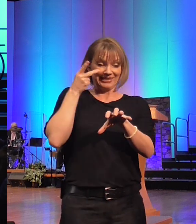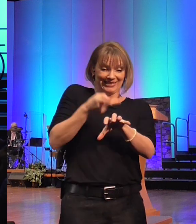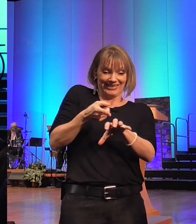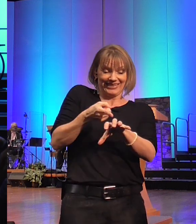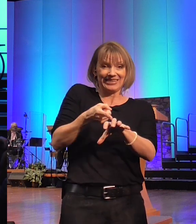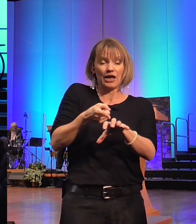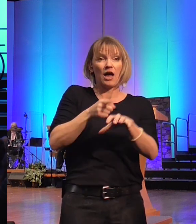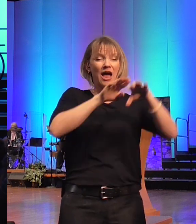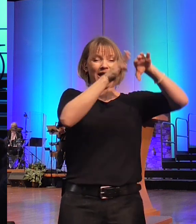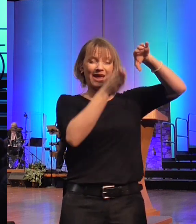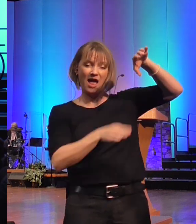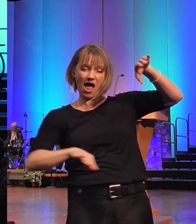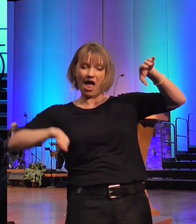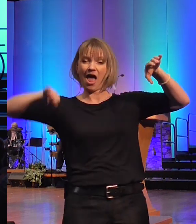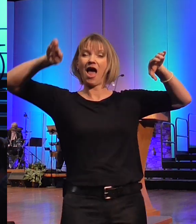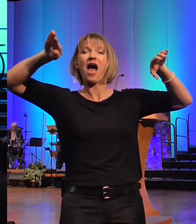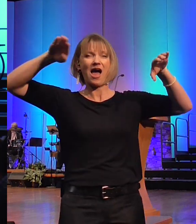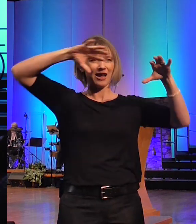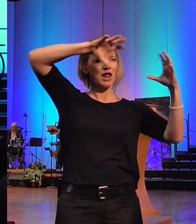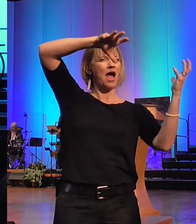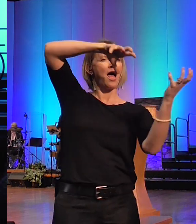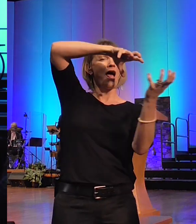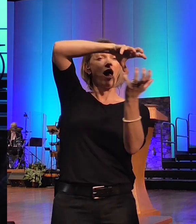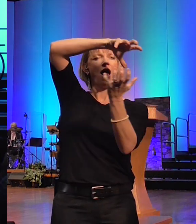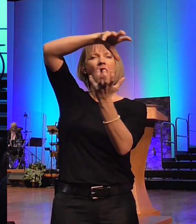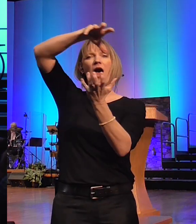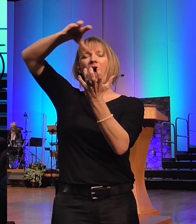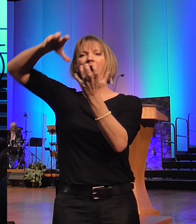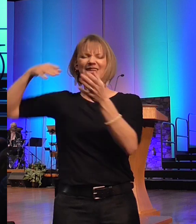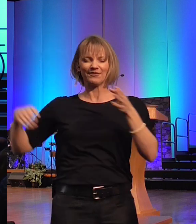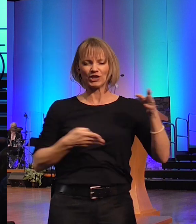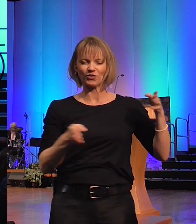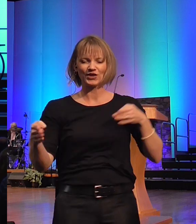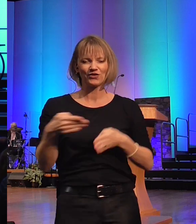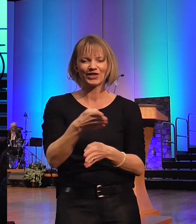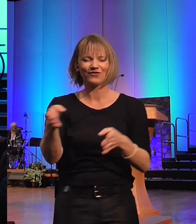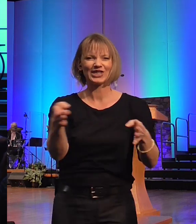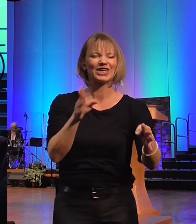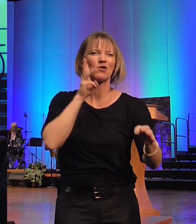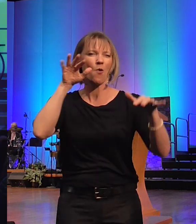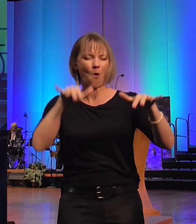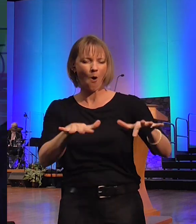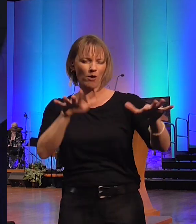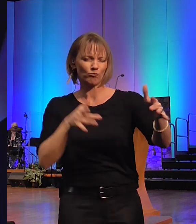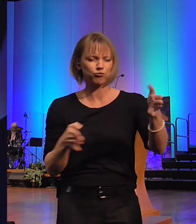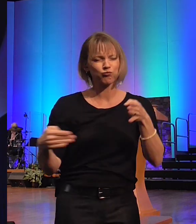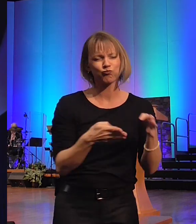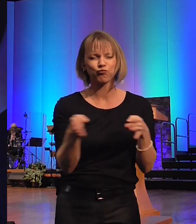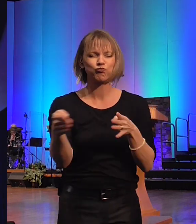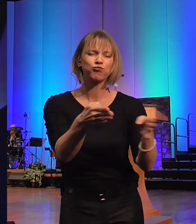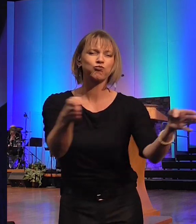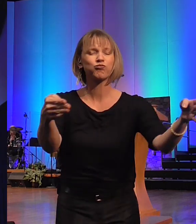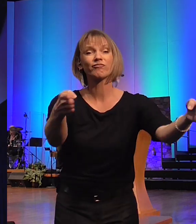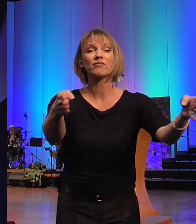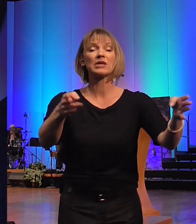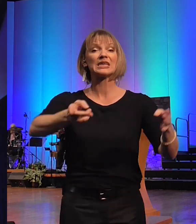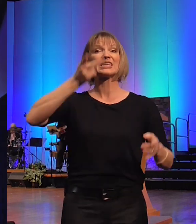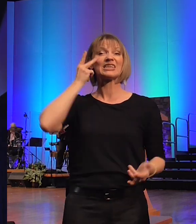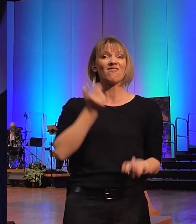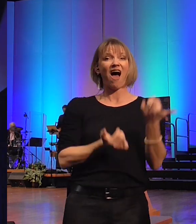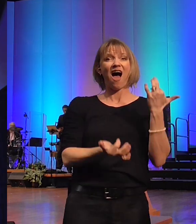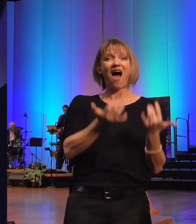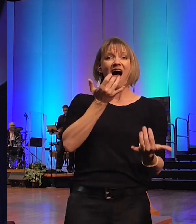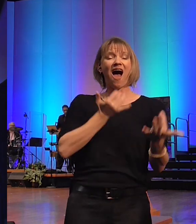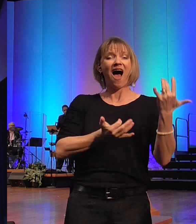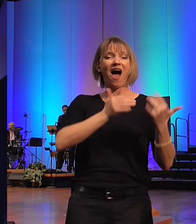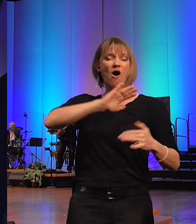canyons broken by clouds. See the tuna fleets clearing the sea out. See the bedwind fires